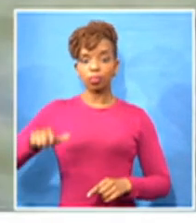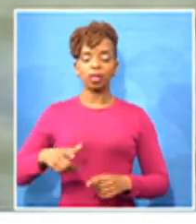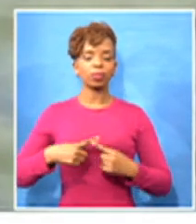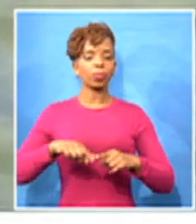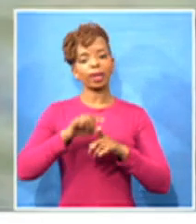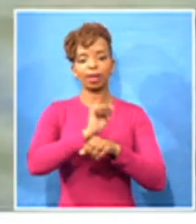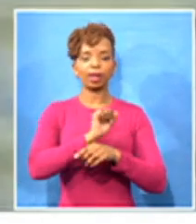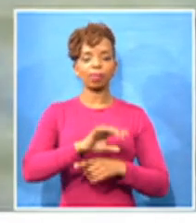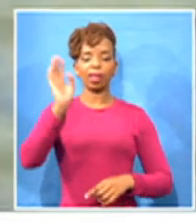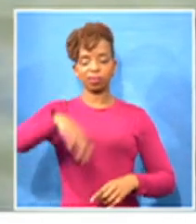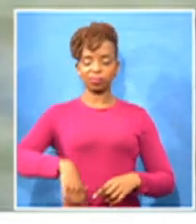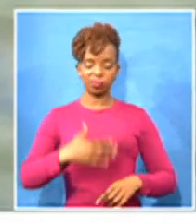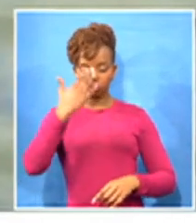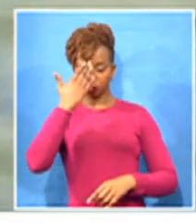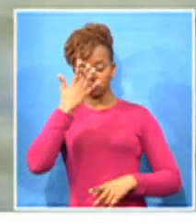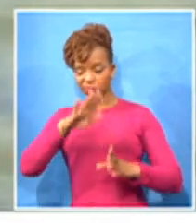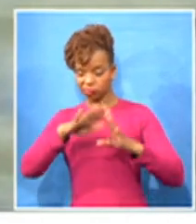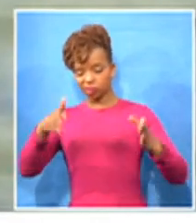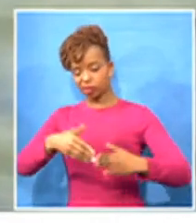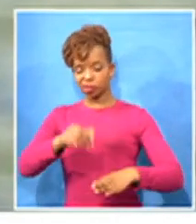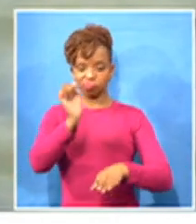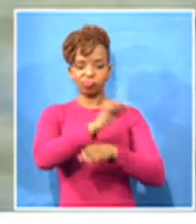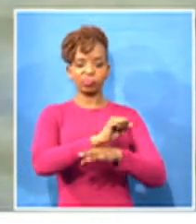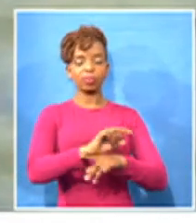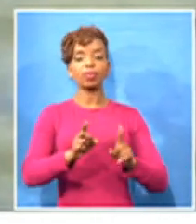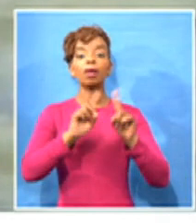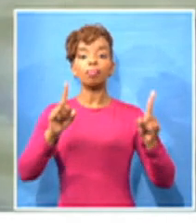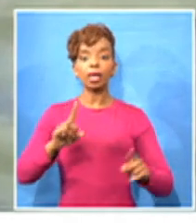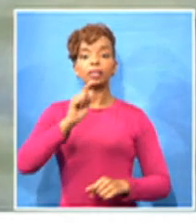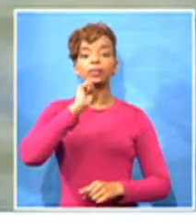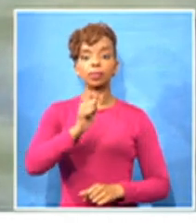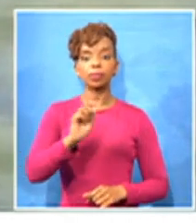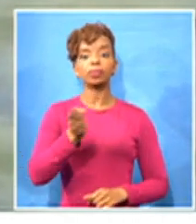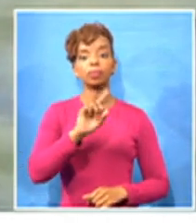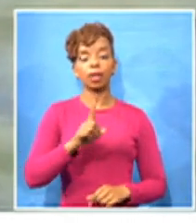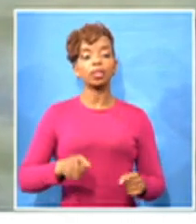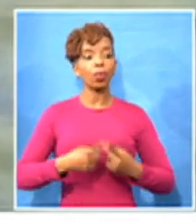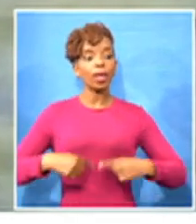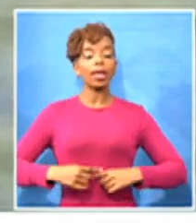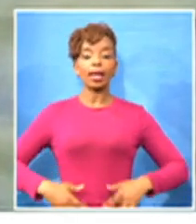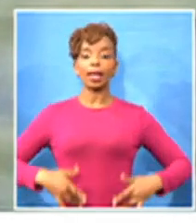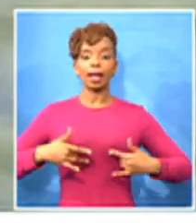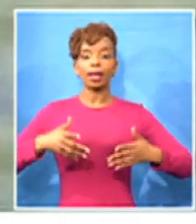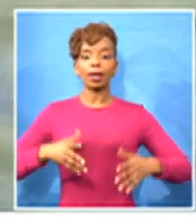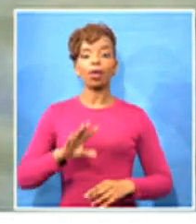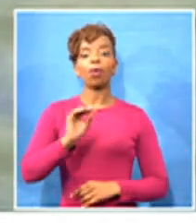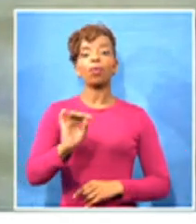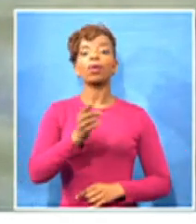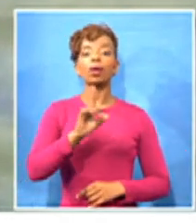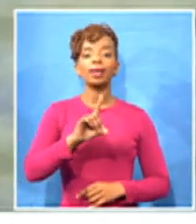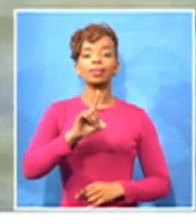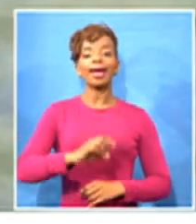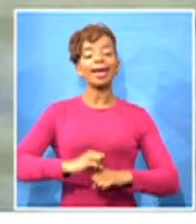think we rule the earth, but actually we live at the mercy of viruses and bacteria. Many of